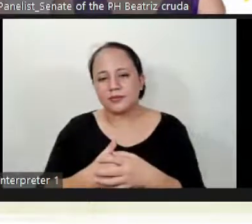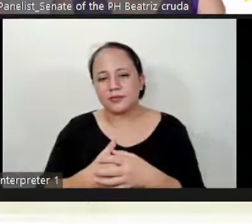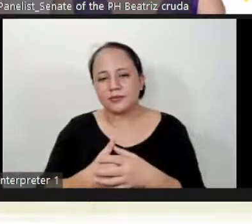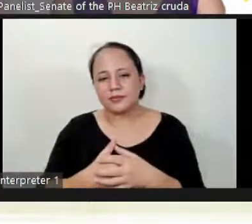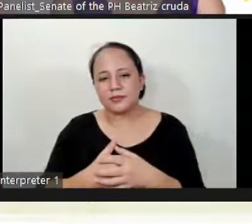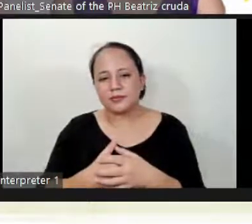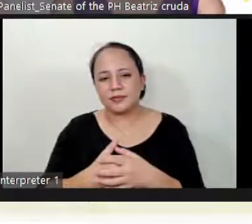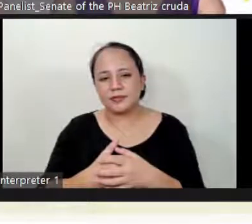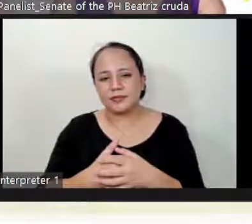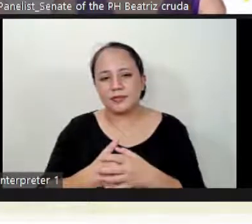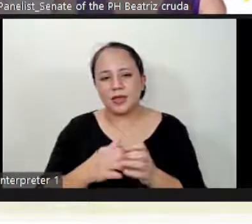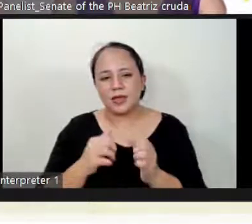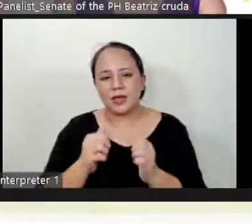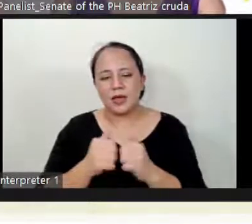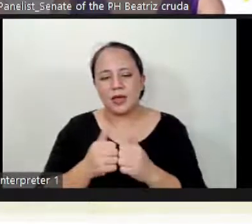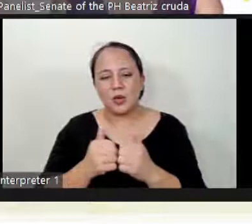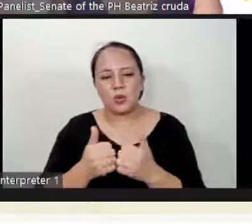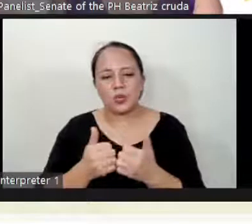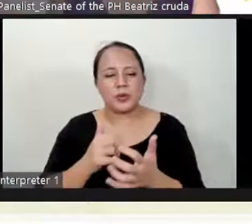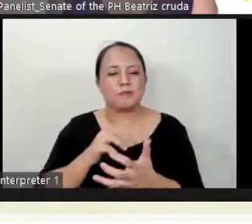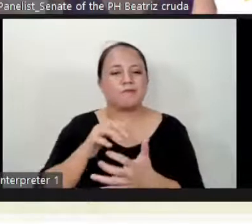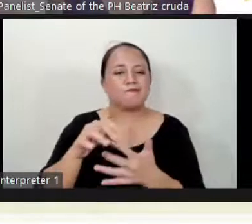collaborate and